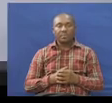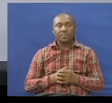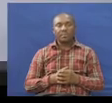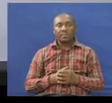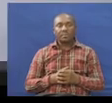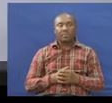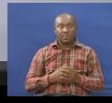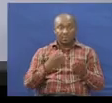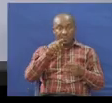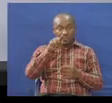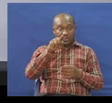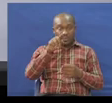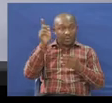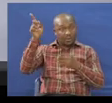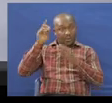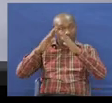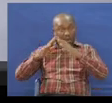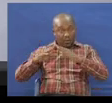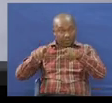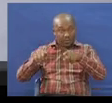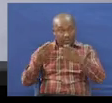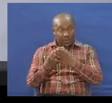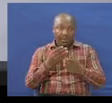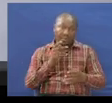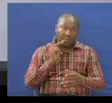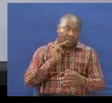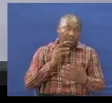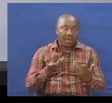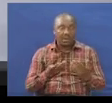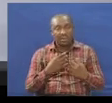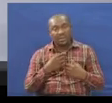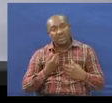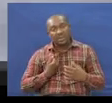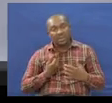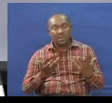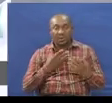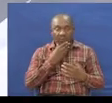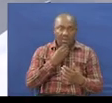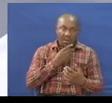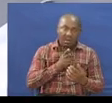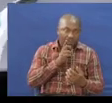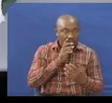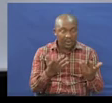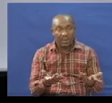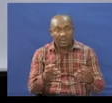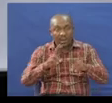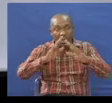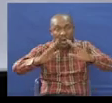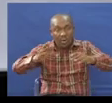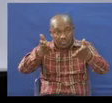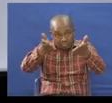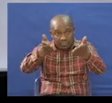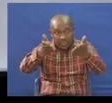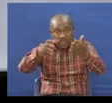The exercise which I would like you to attempt it when you are at home with your brothers, sister, and your fathers when they get back